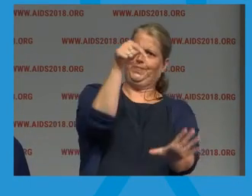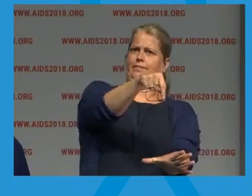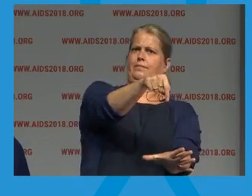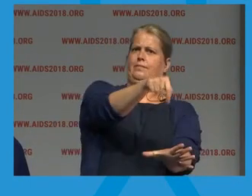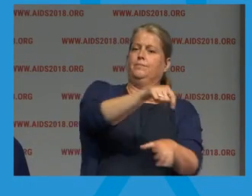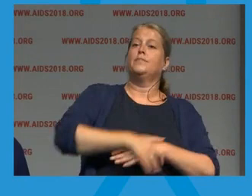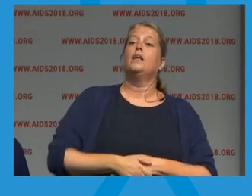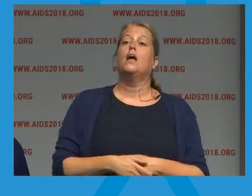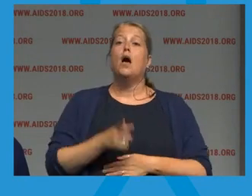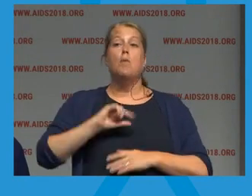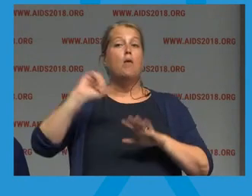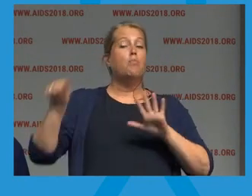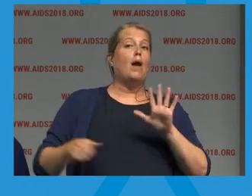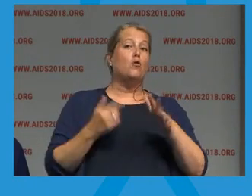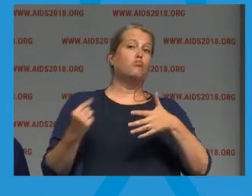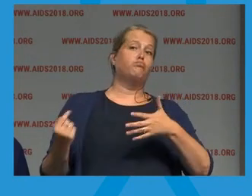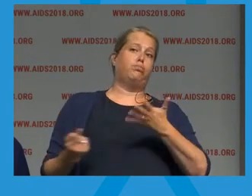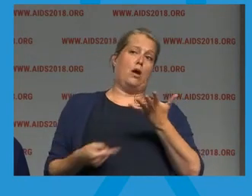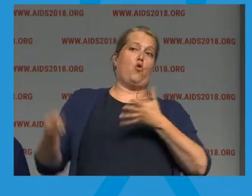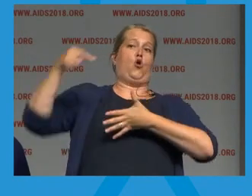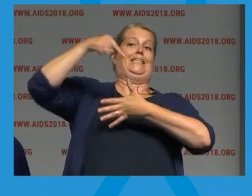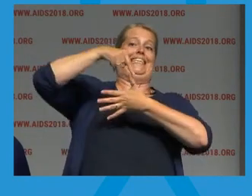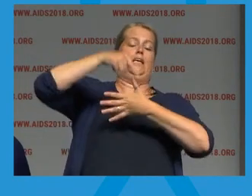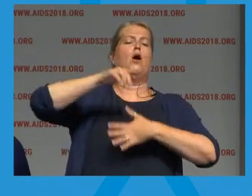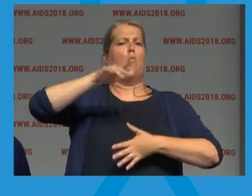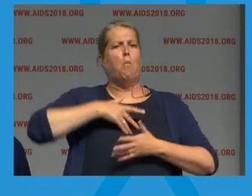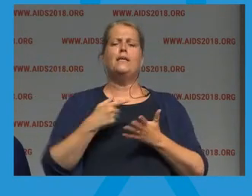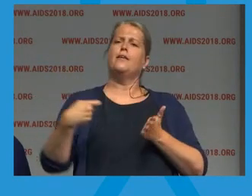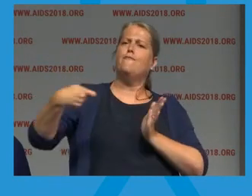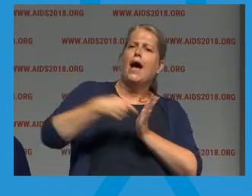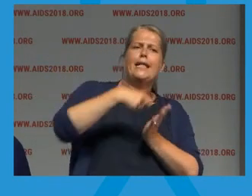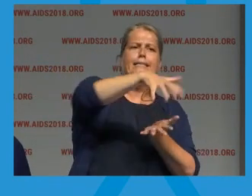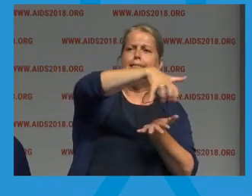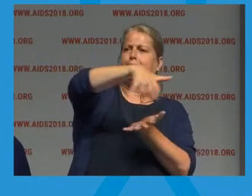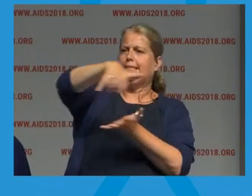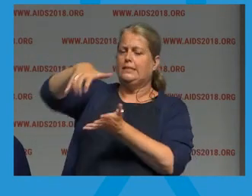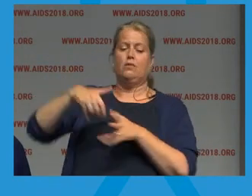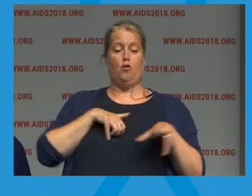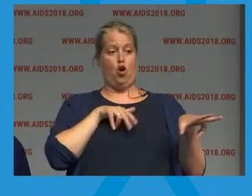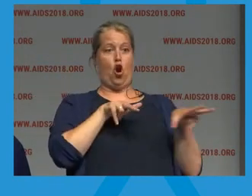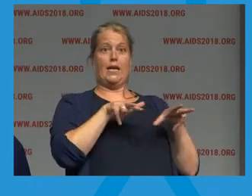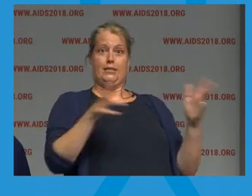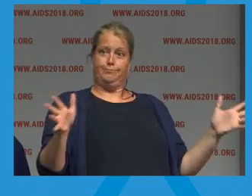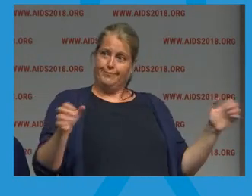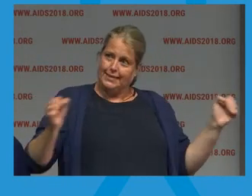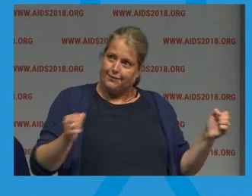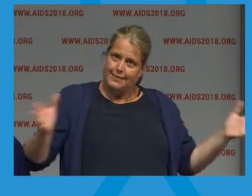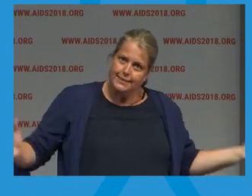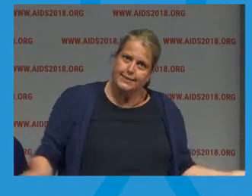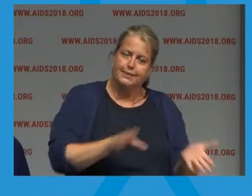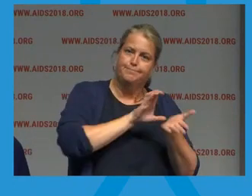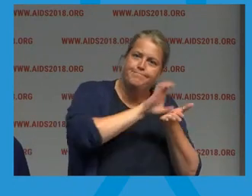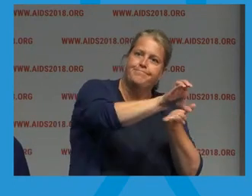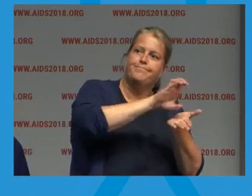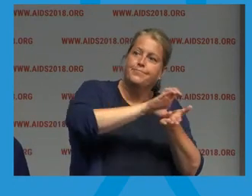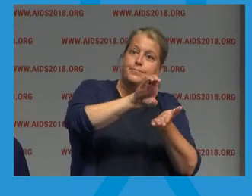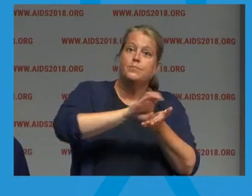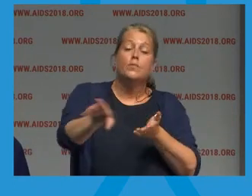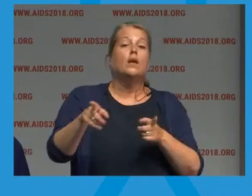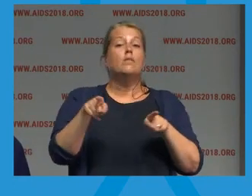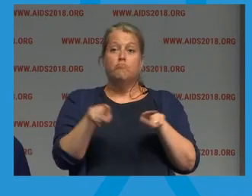of our priority, we plan to raise funds to support the organizational activities, including augmenting human